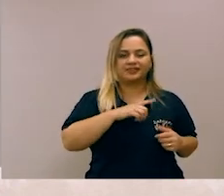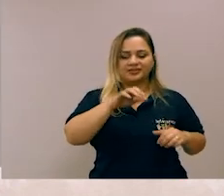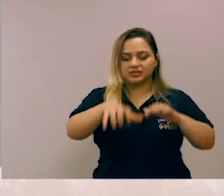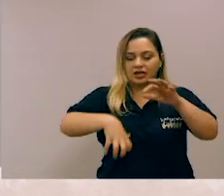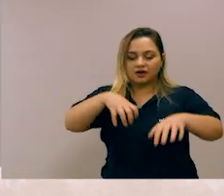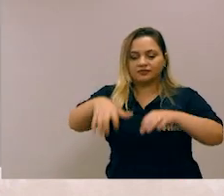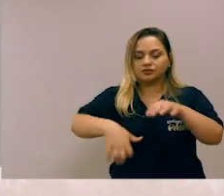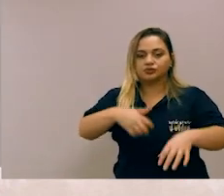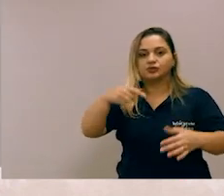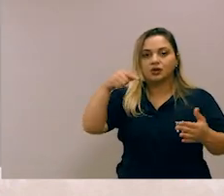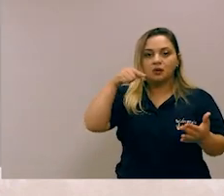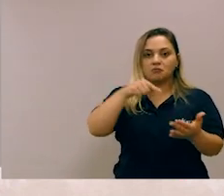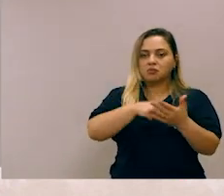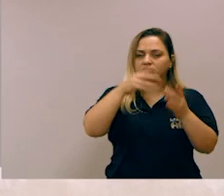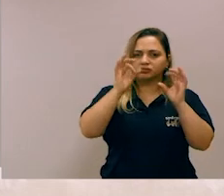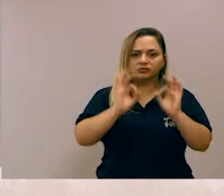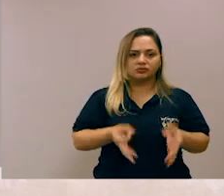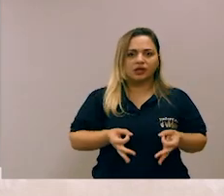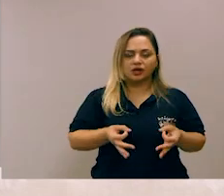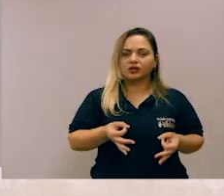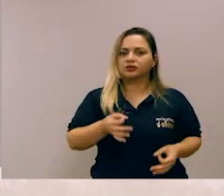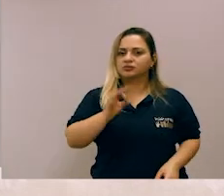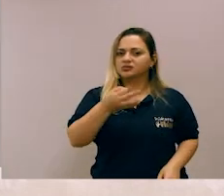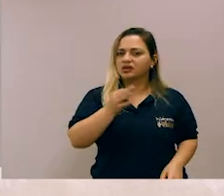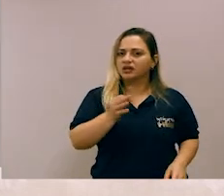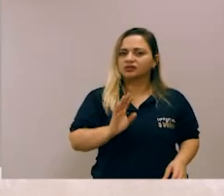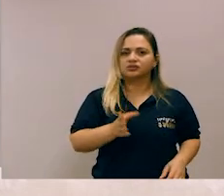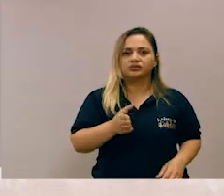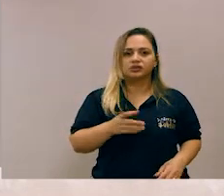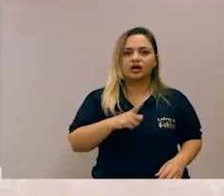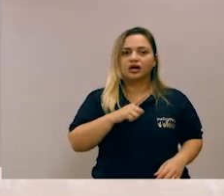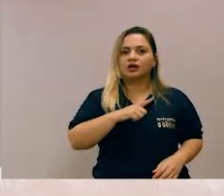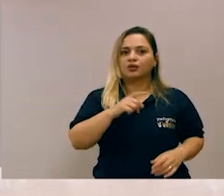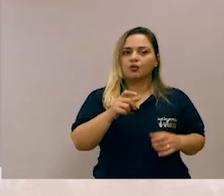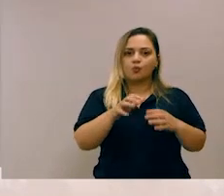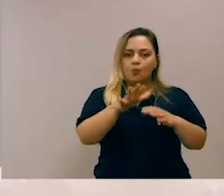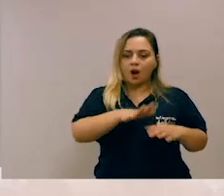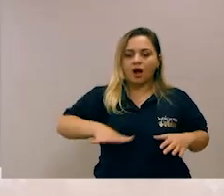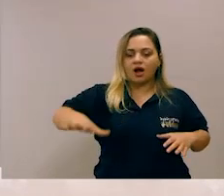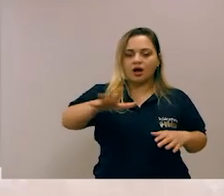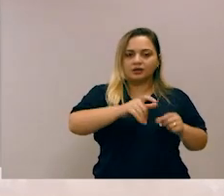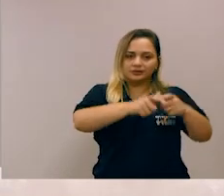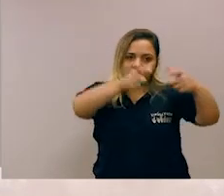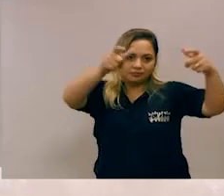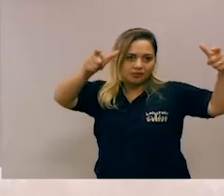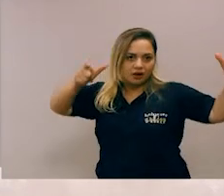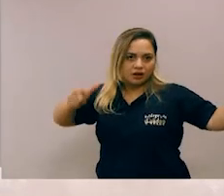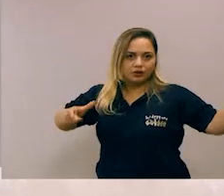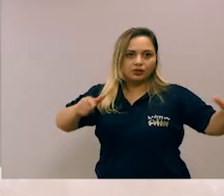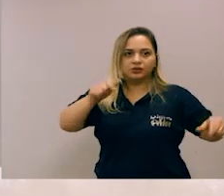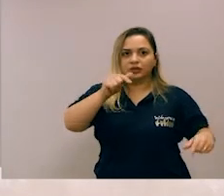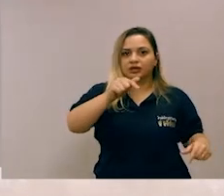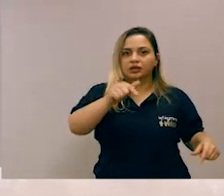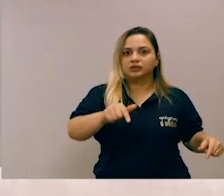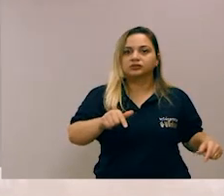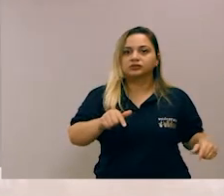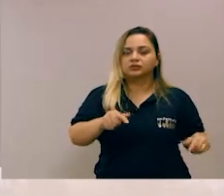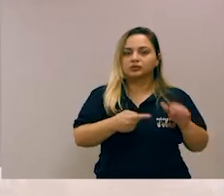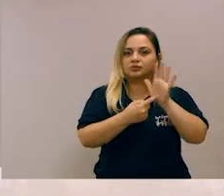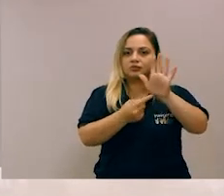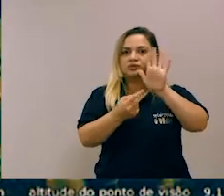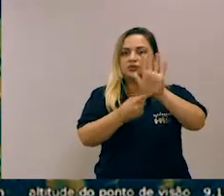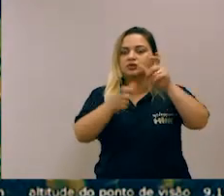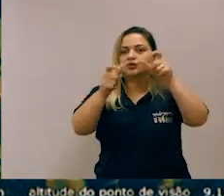officers, and punctual excavations of up to 3 meters of depth in